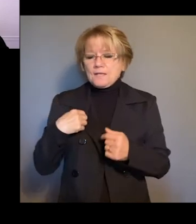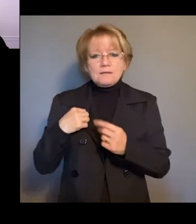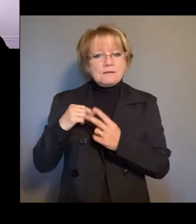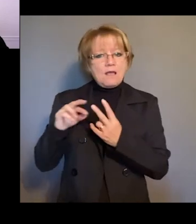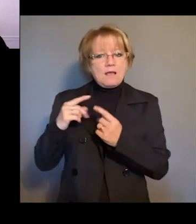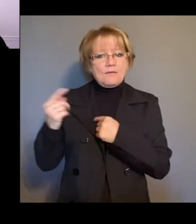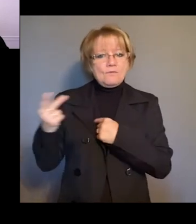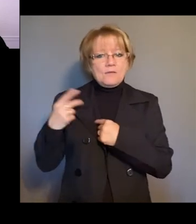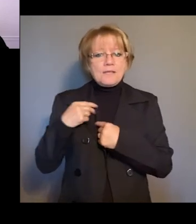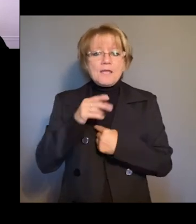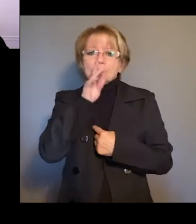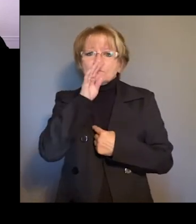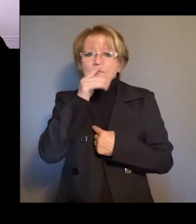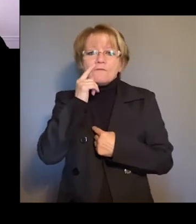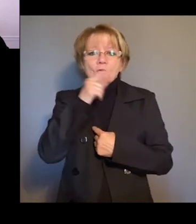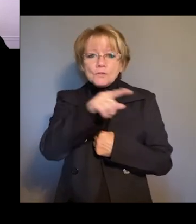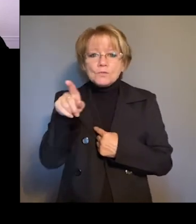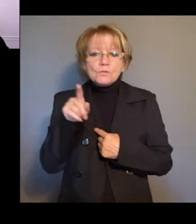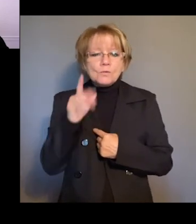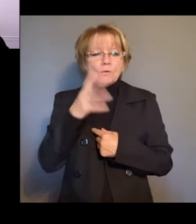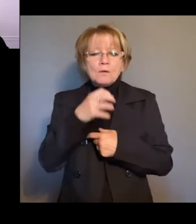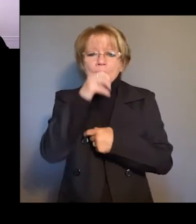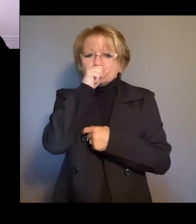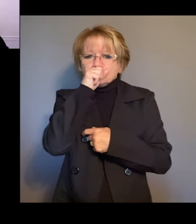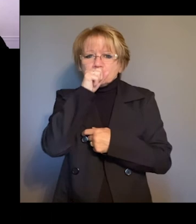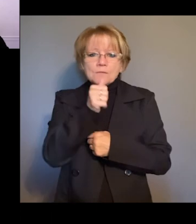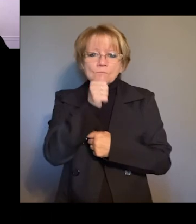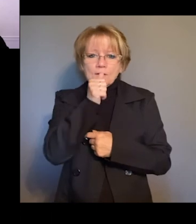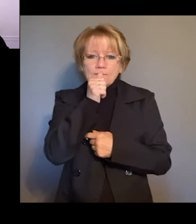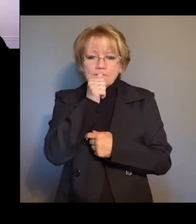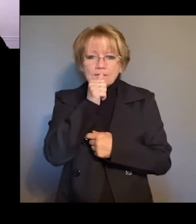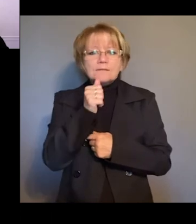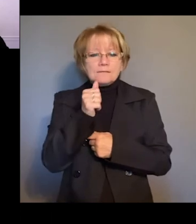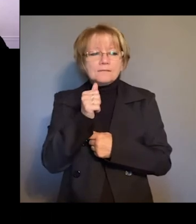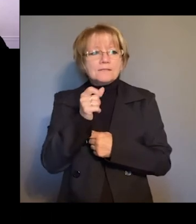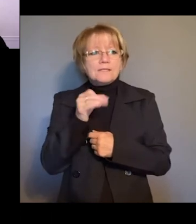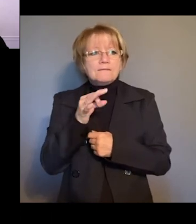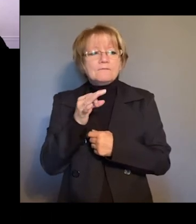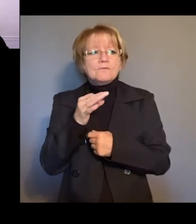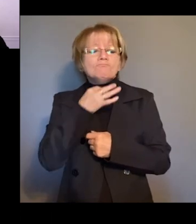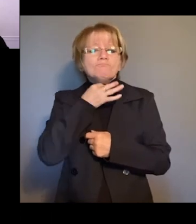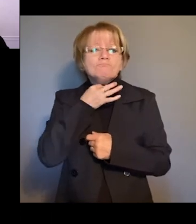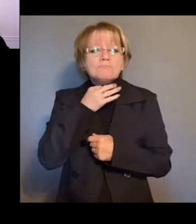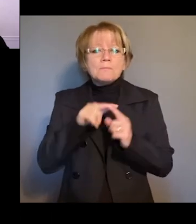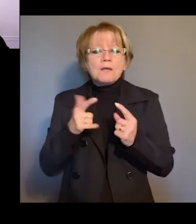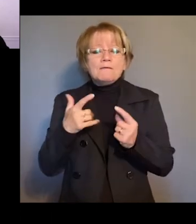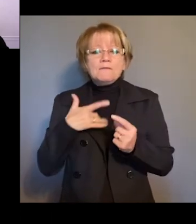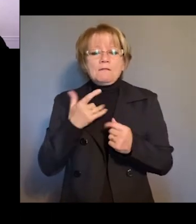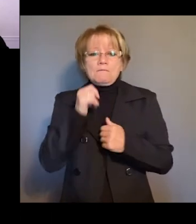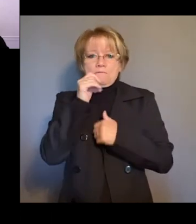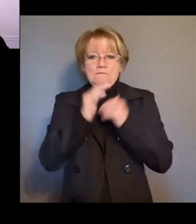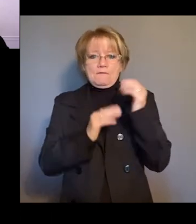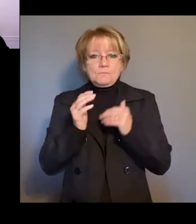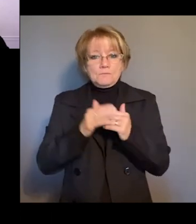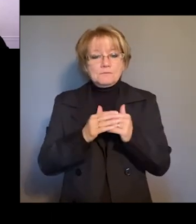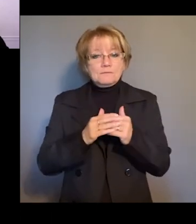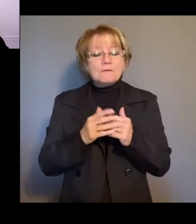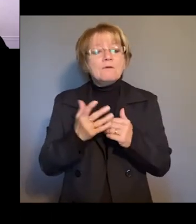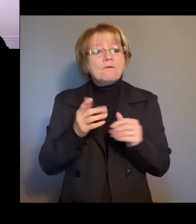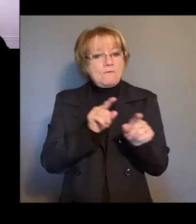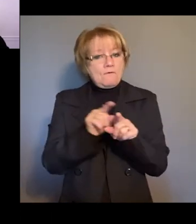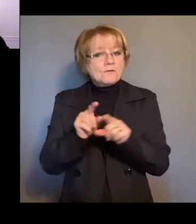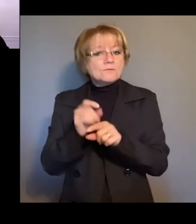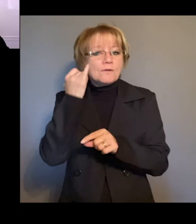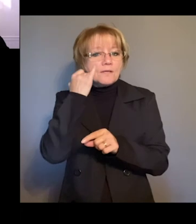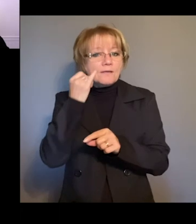it for you, which will be completely confidential and private if you have something that you would like to speak on. Other than that, you can also communicate